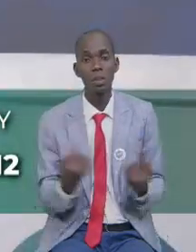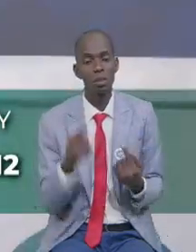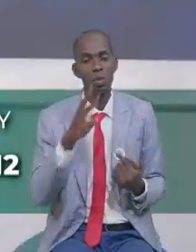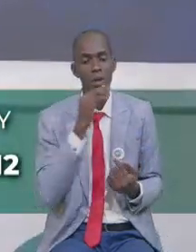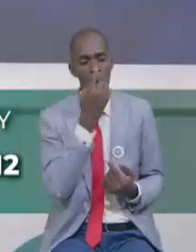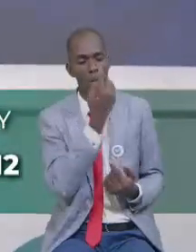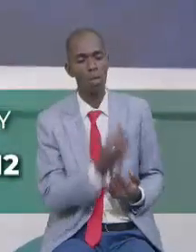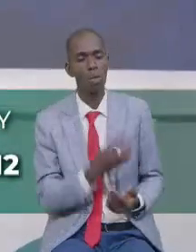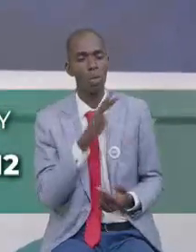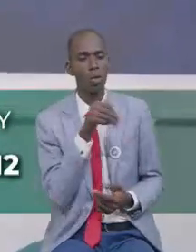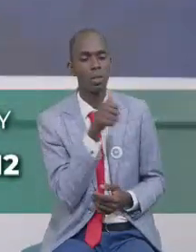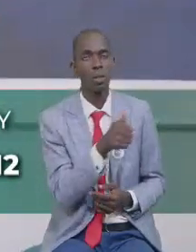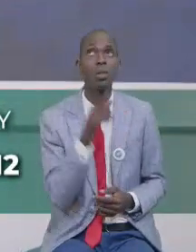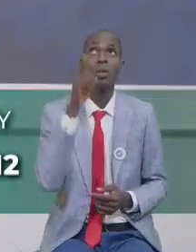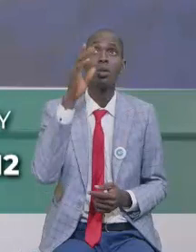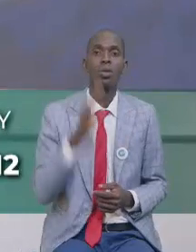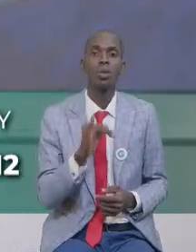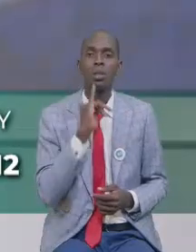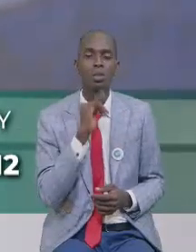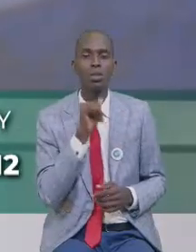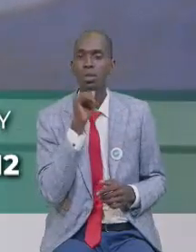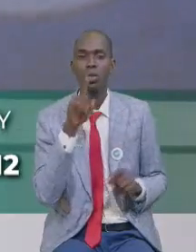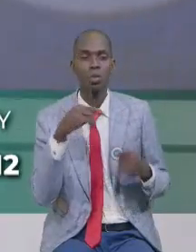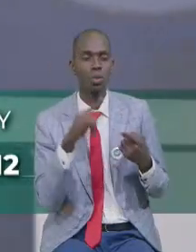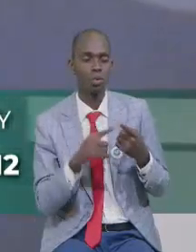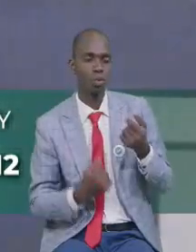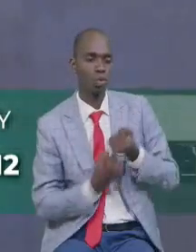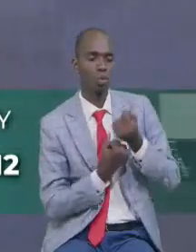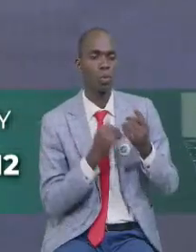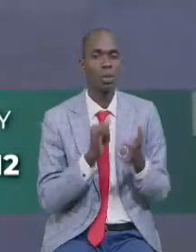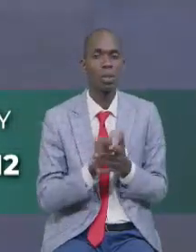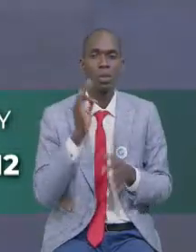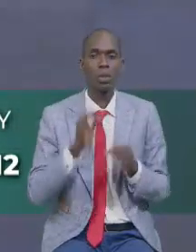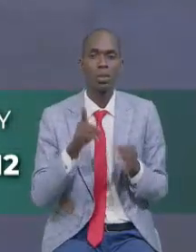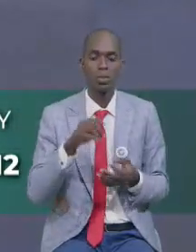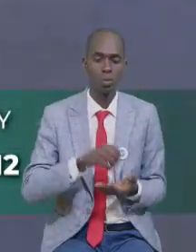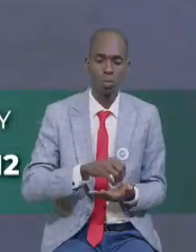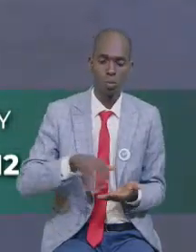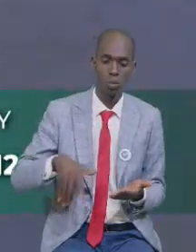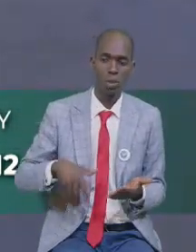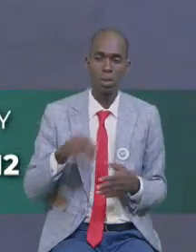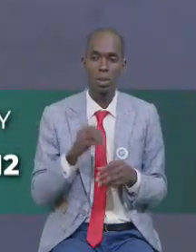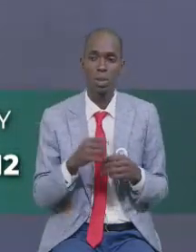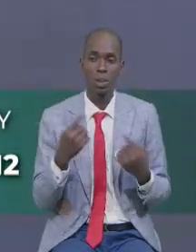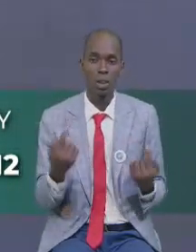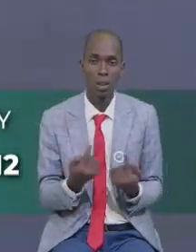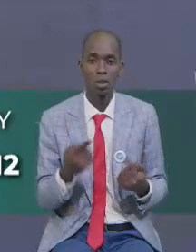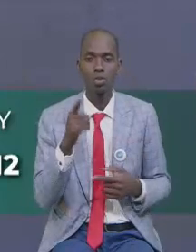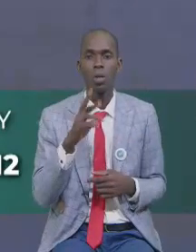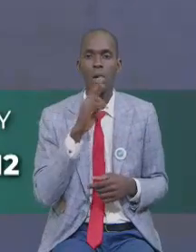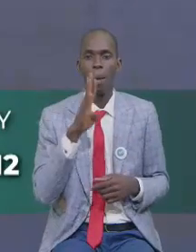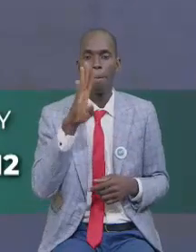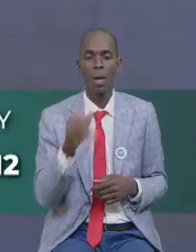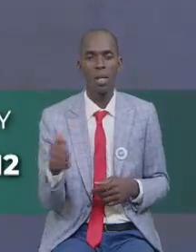yourself. God is not going to support that. If you sow in sin, you're by yourself.